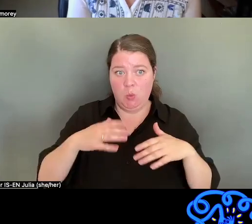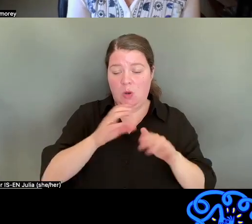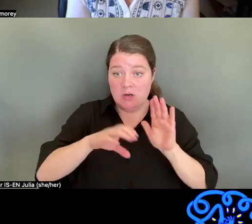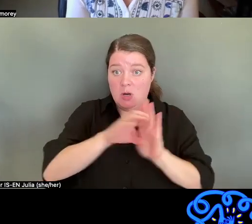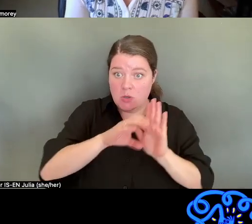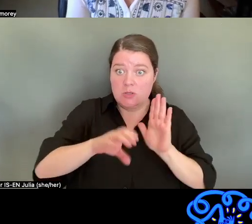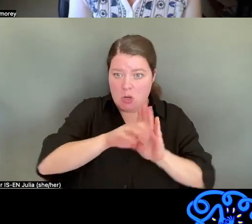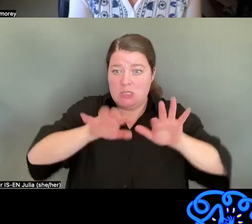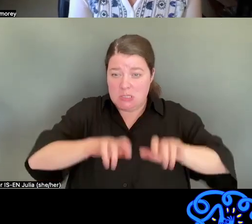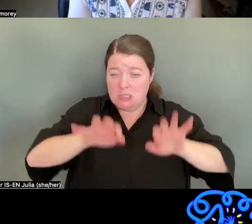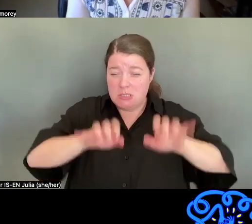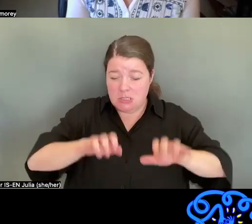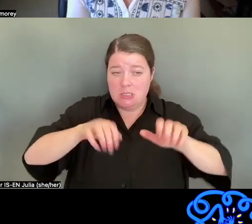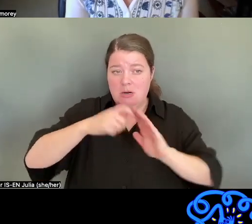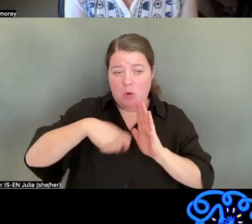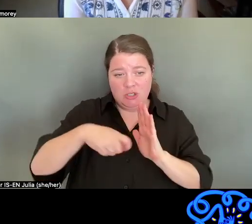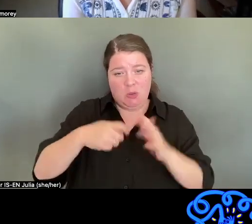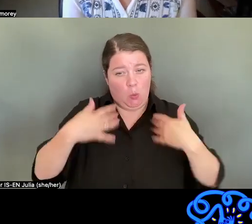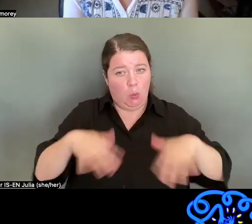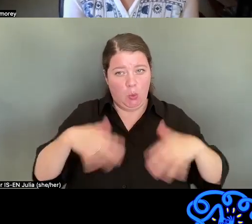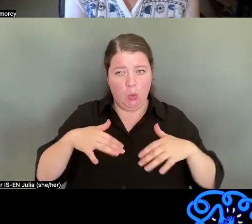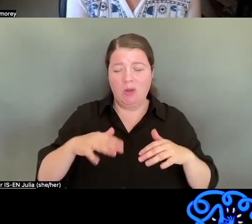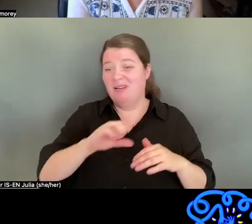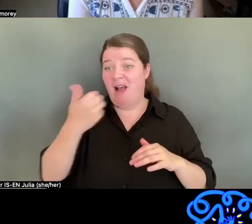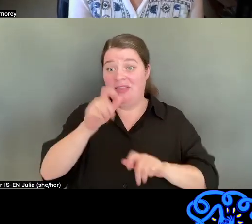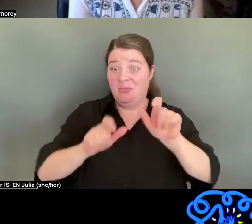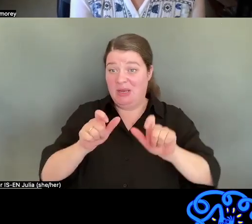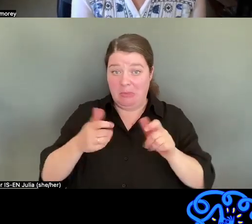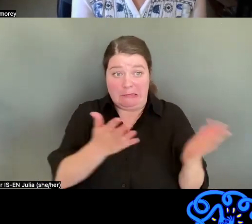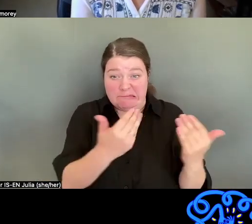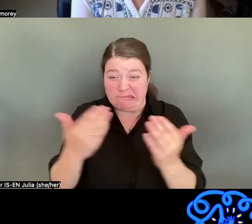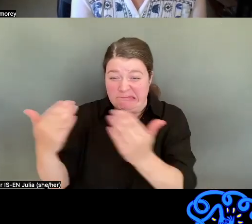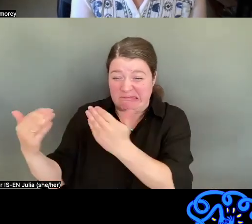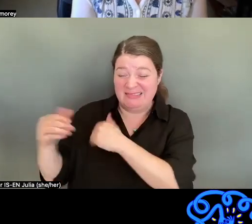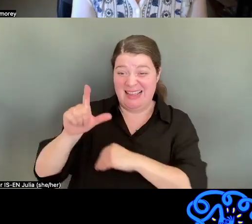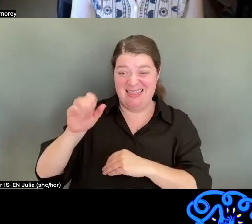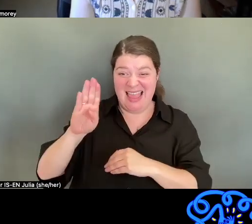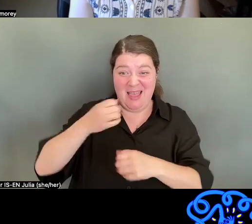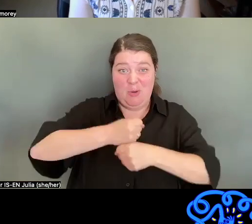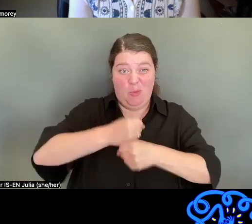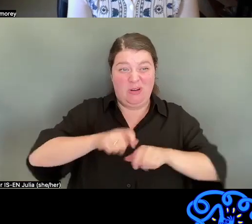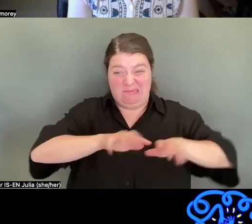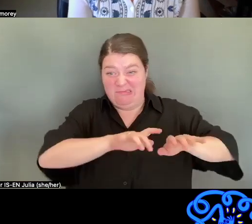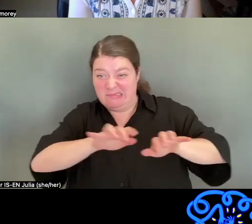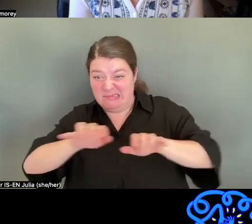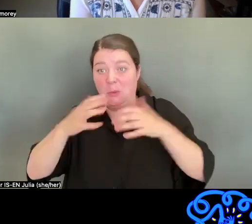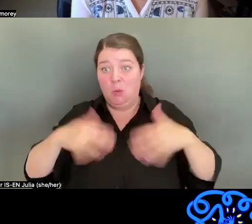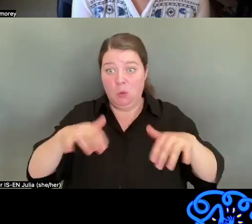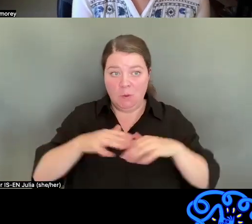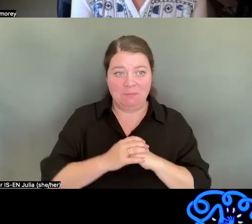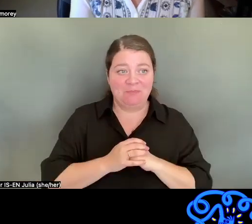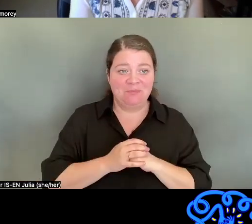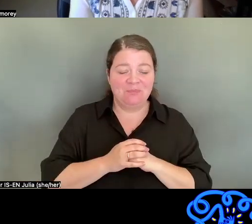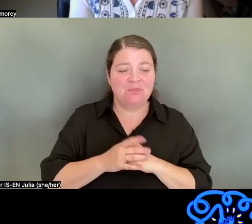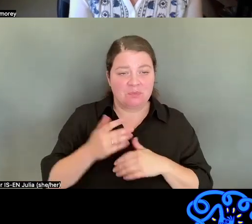So this is something that we could do without bringing people into the lab. what we found is that most semantic features,